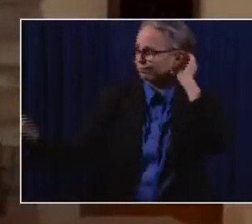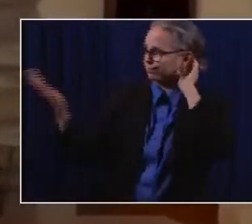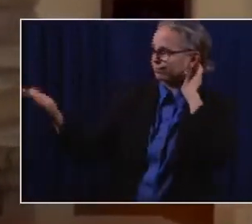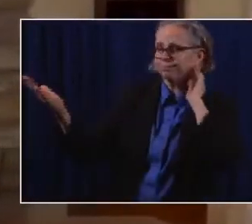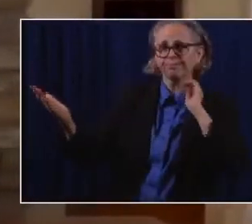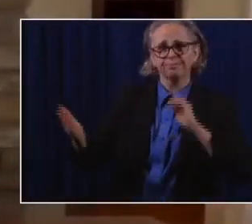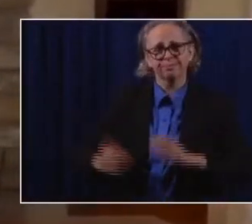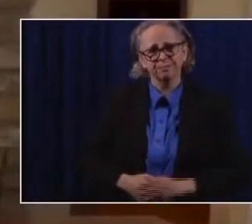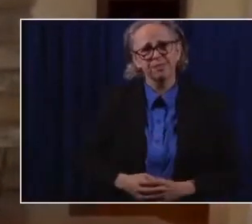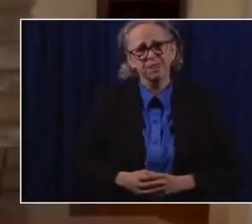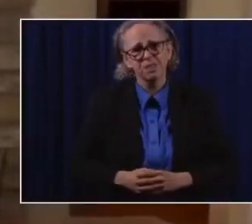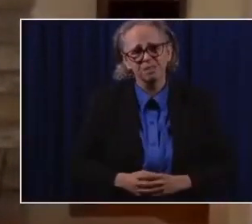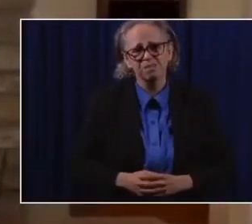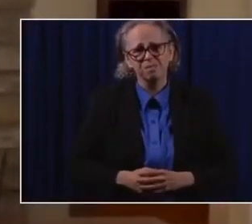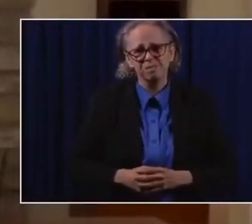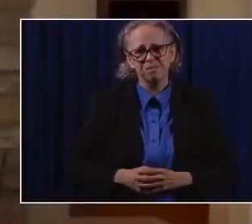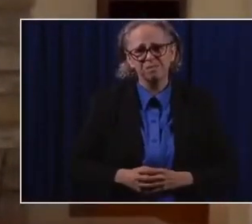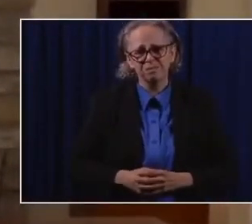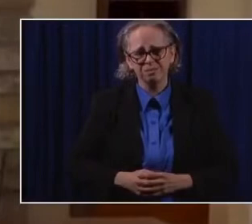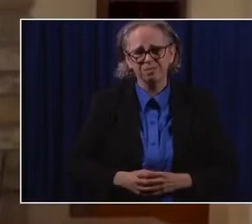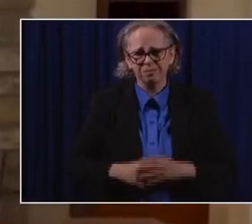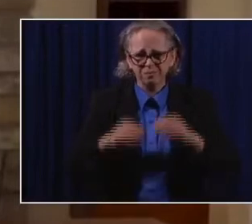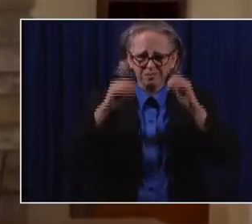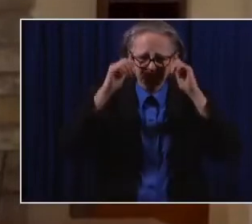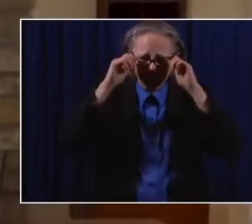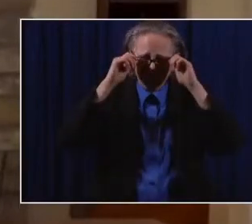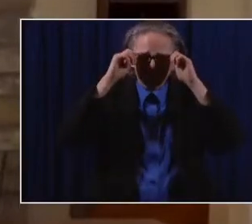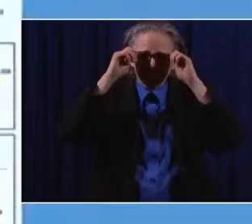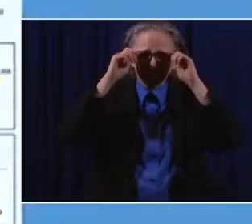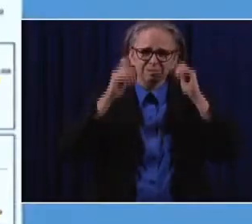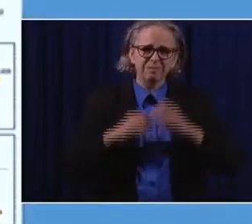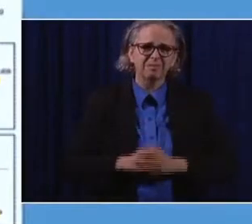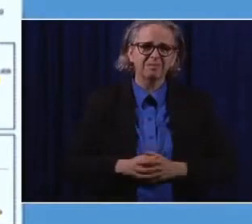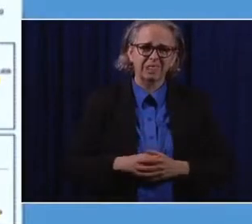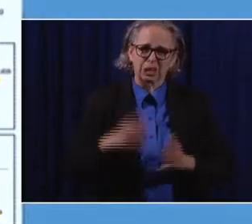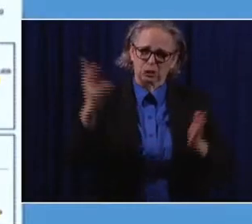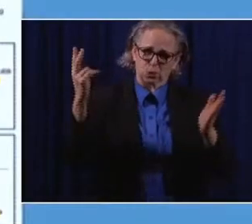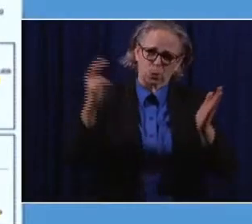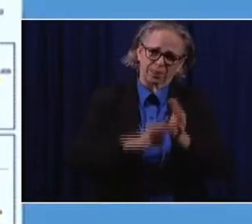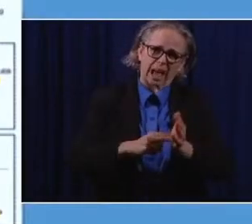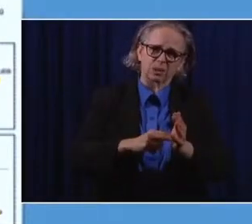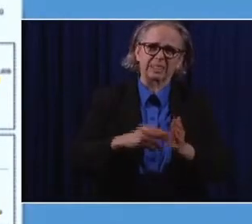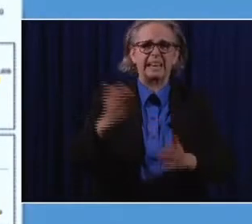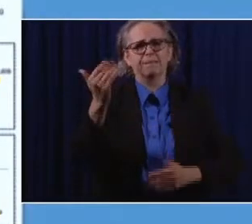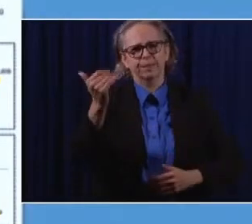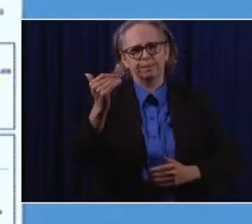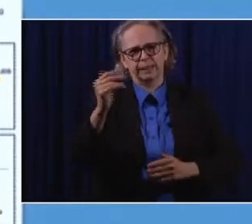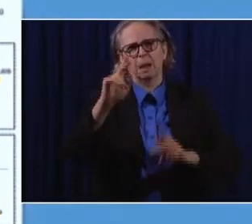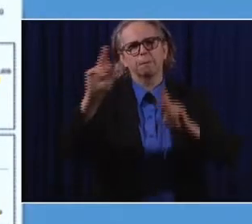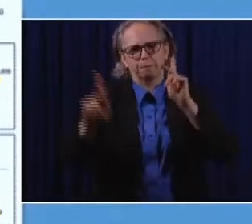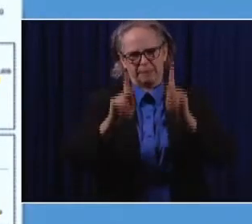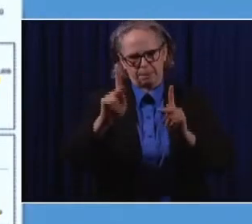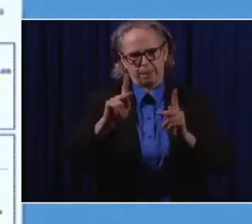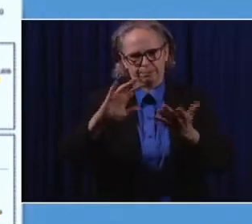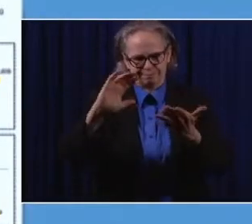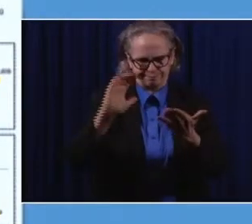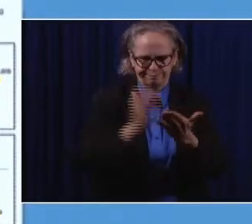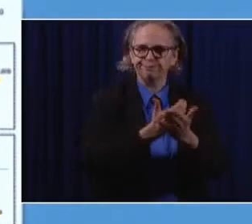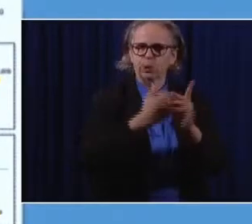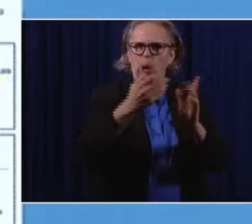today. Today, we're reporting 2,015 new cases in Ohio. It was not long